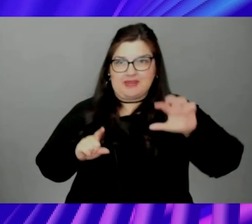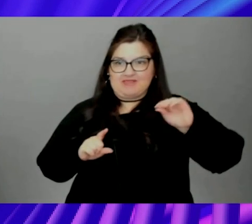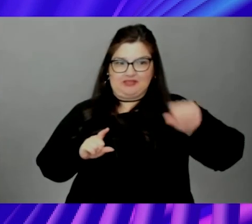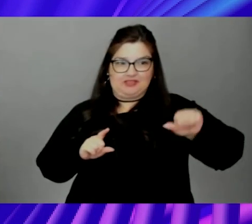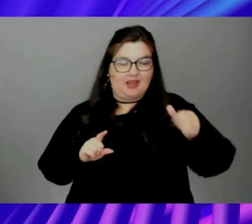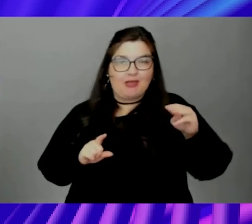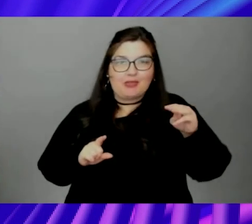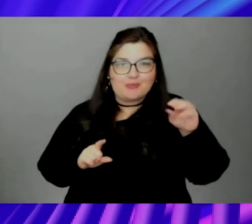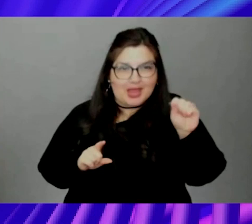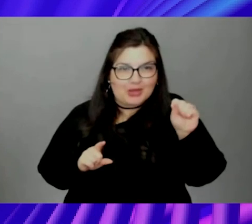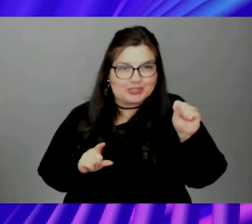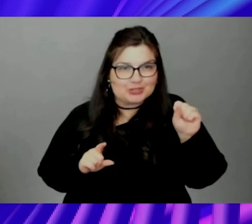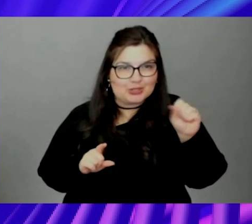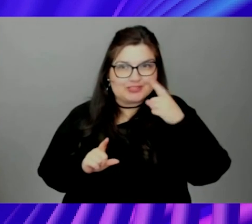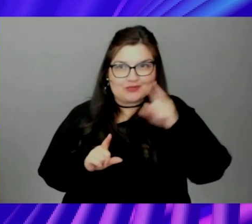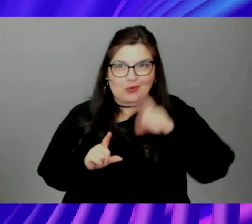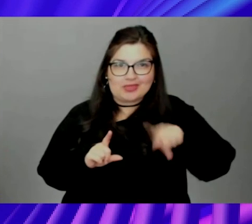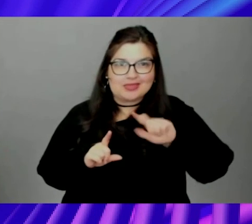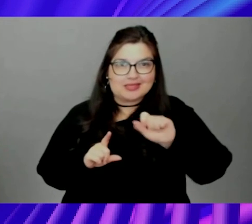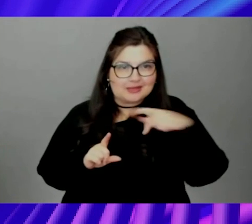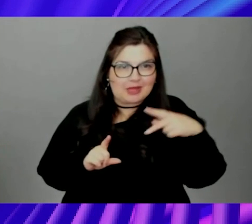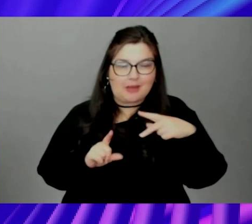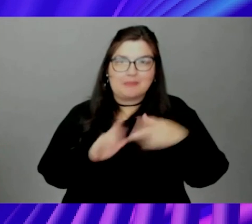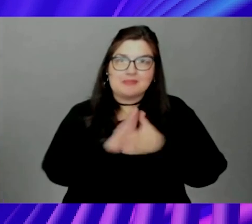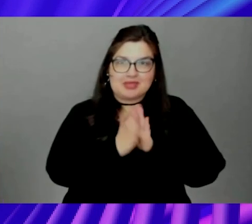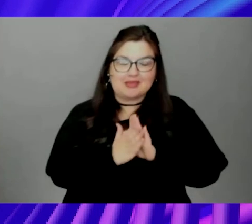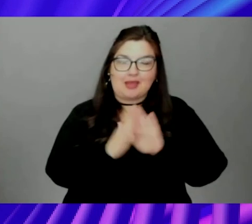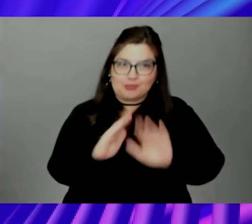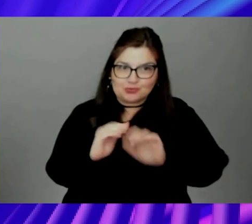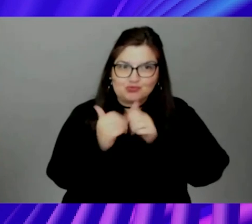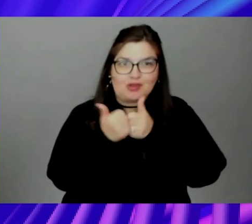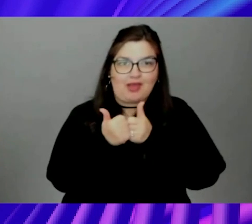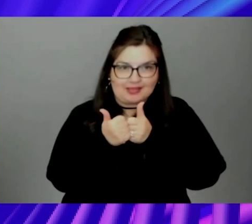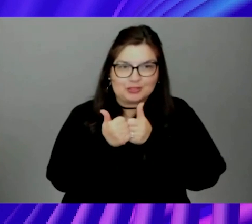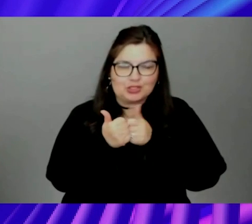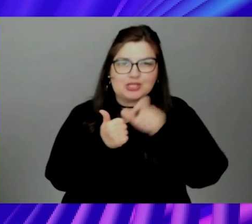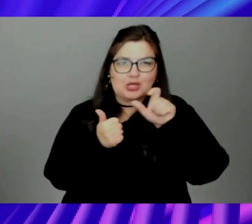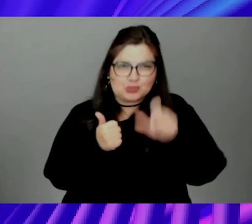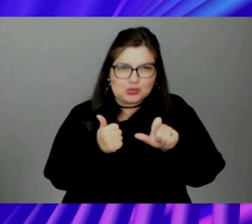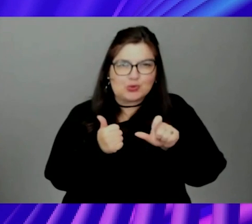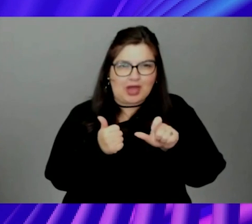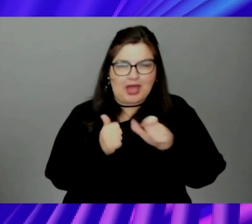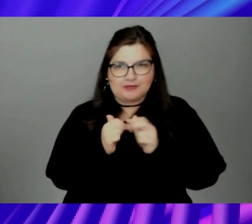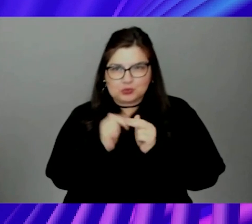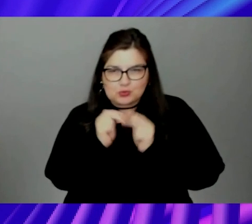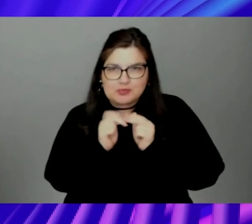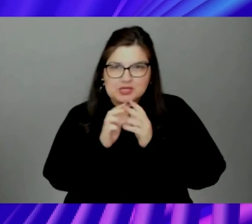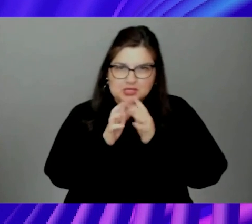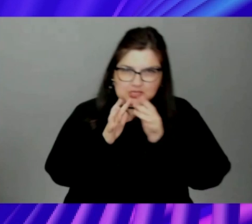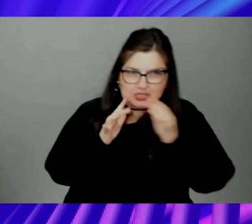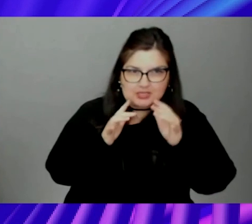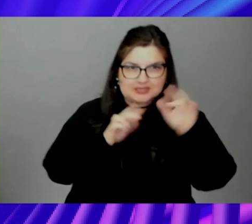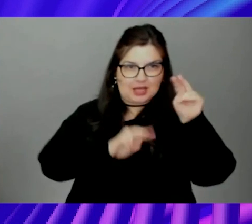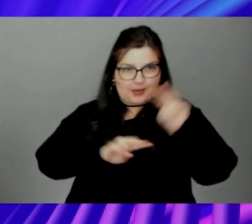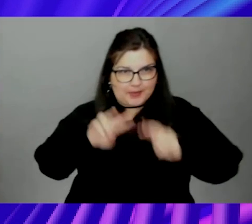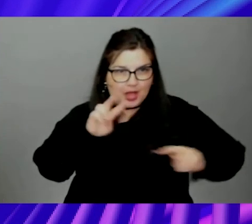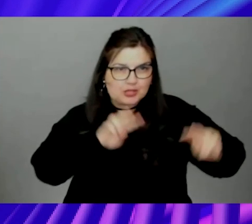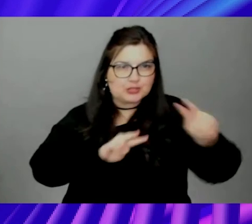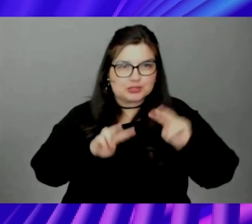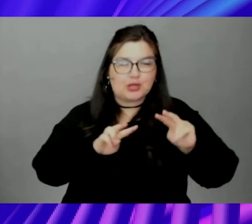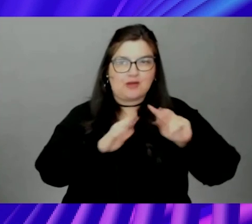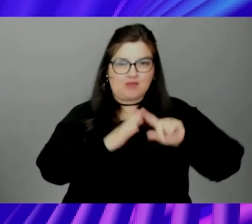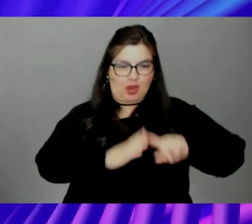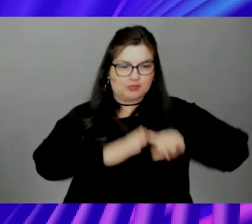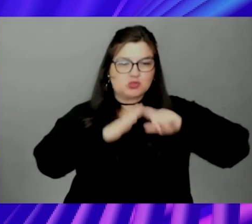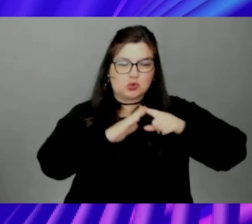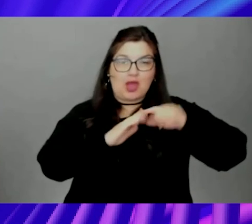application, and now it becomes more challenging factor. So you have to bake in, and you have to build that monitoring observability from scratch when you try to build these